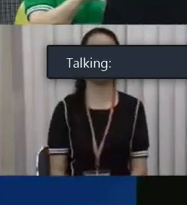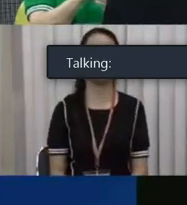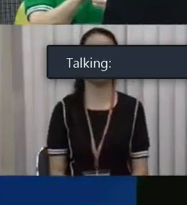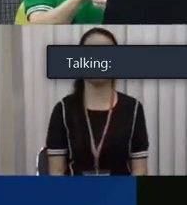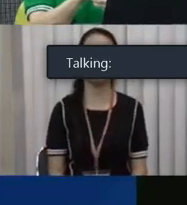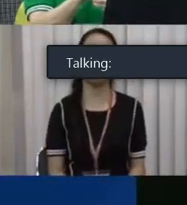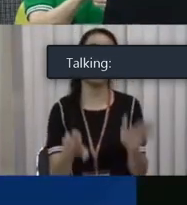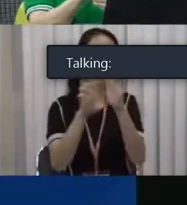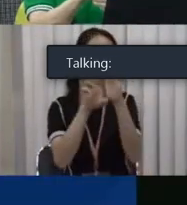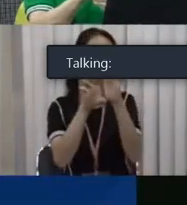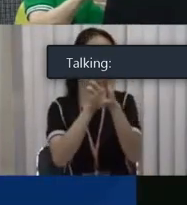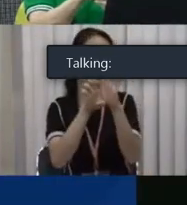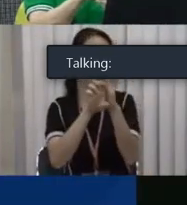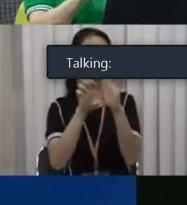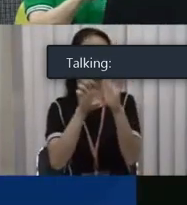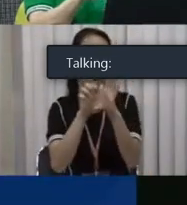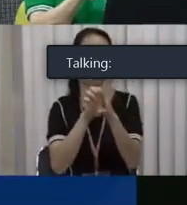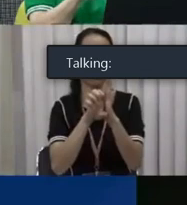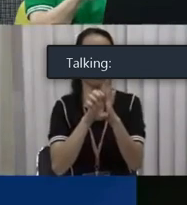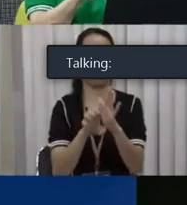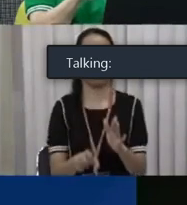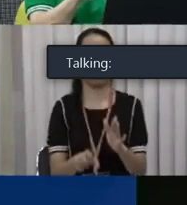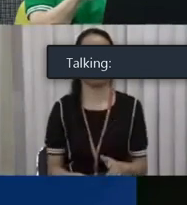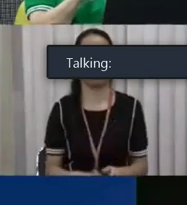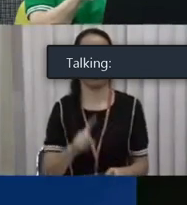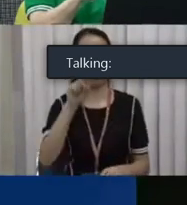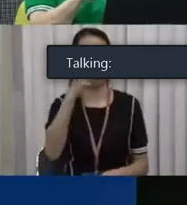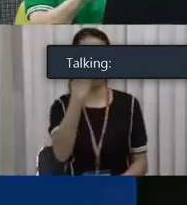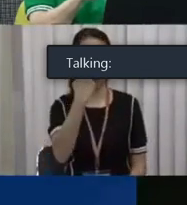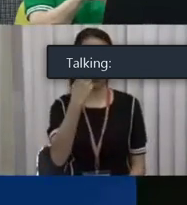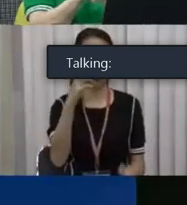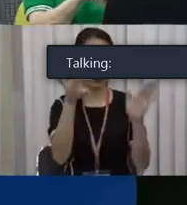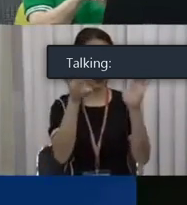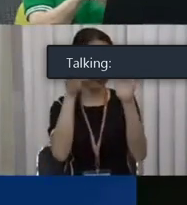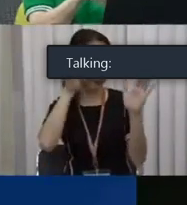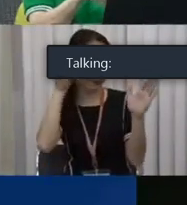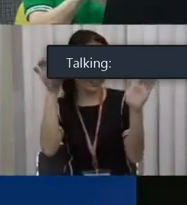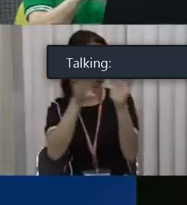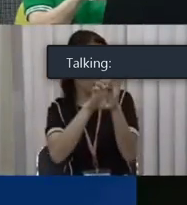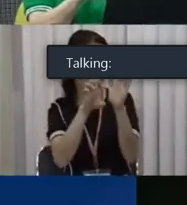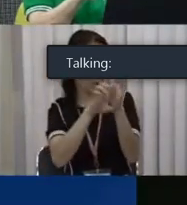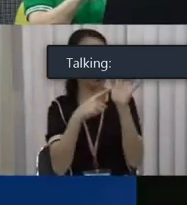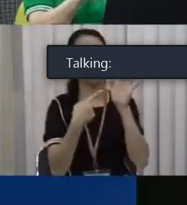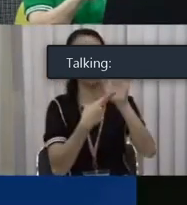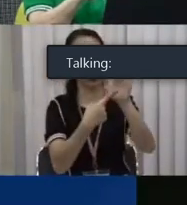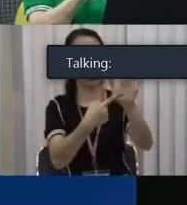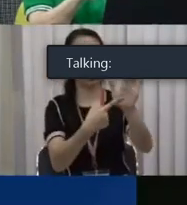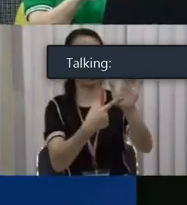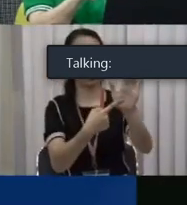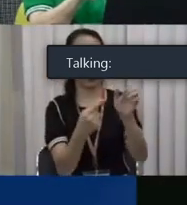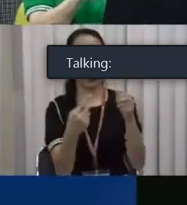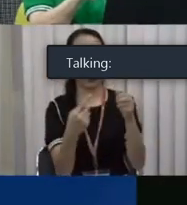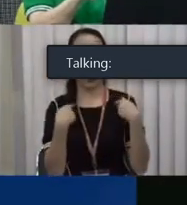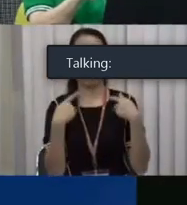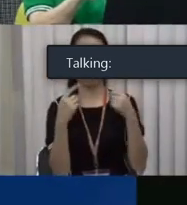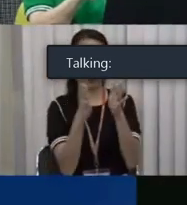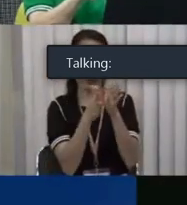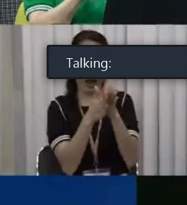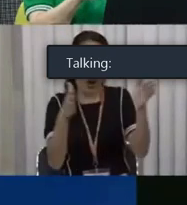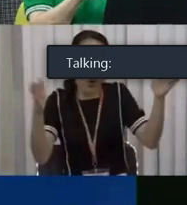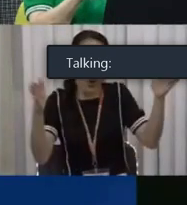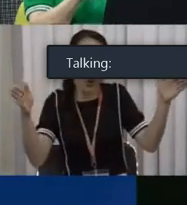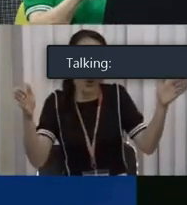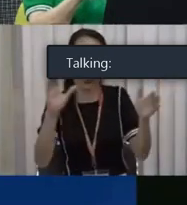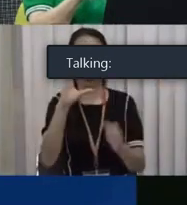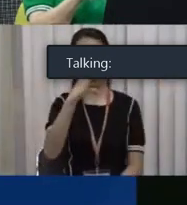mga expressions. No, example, kaning first nga picture dere, na